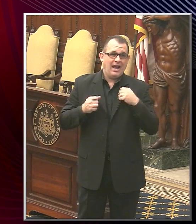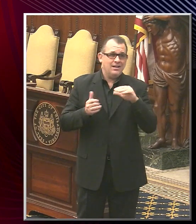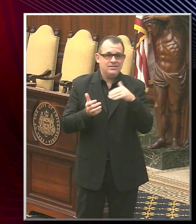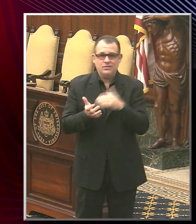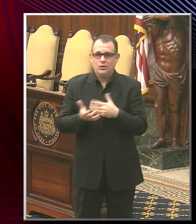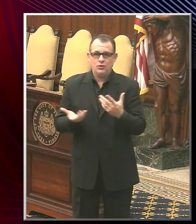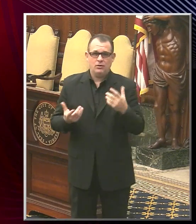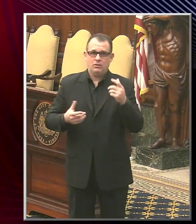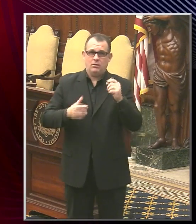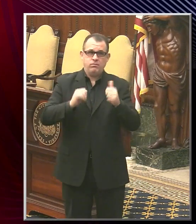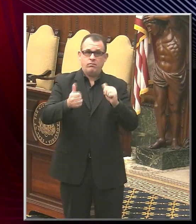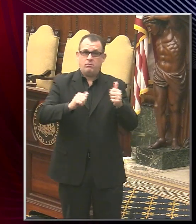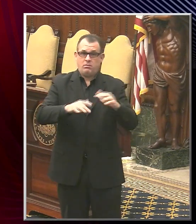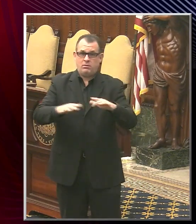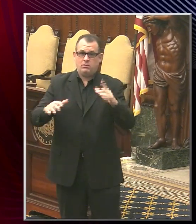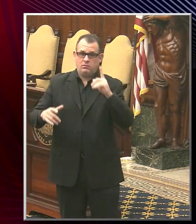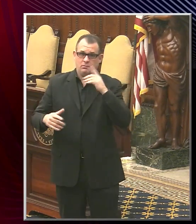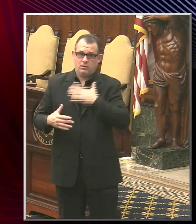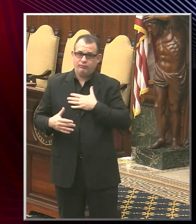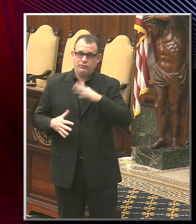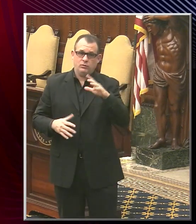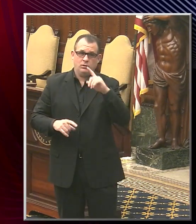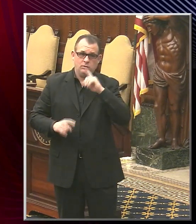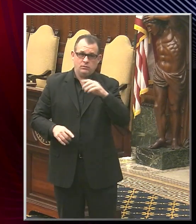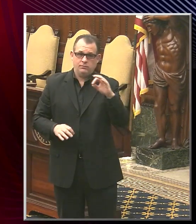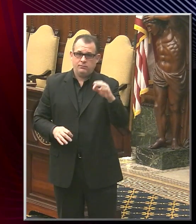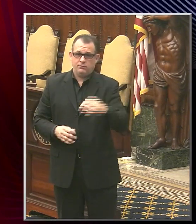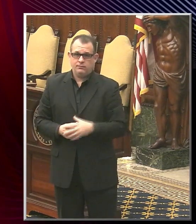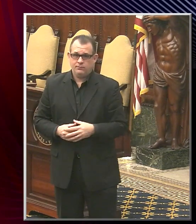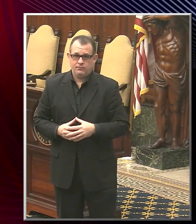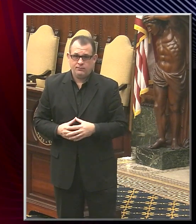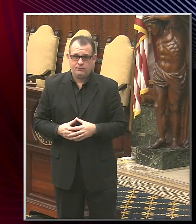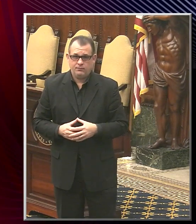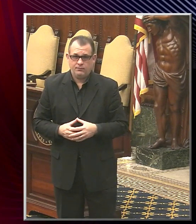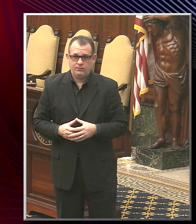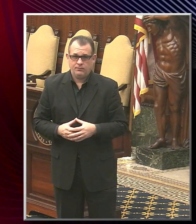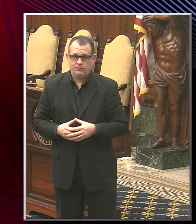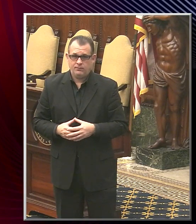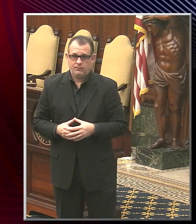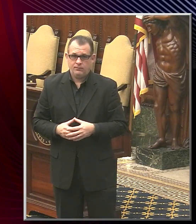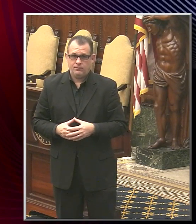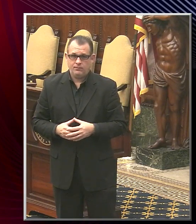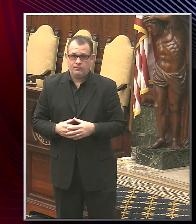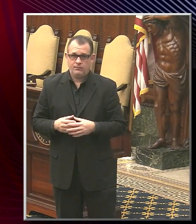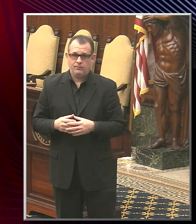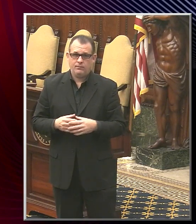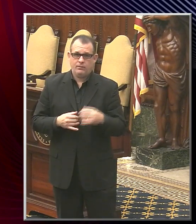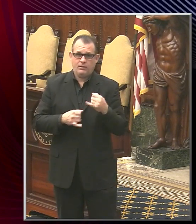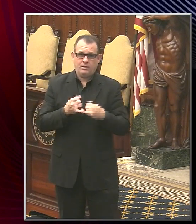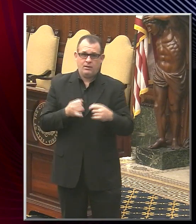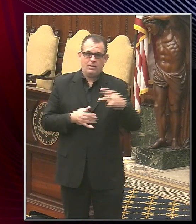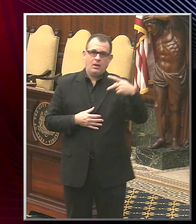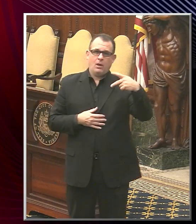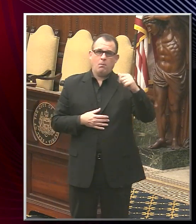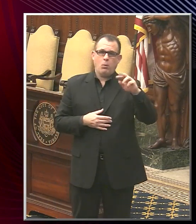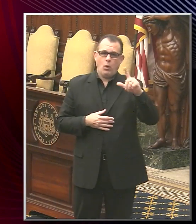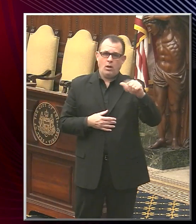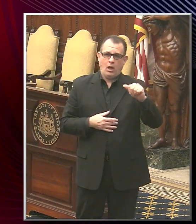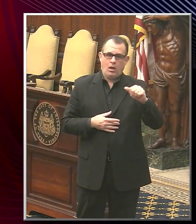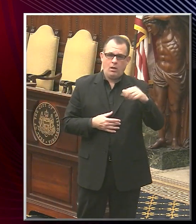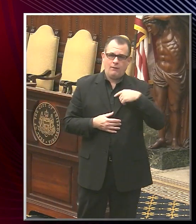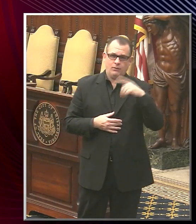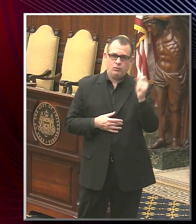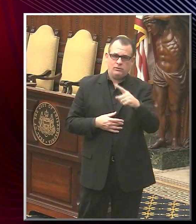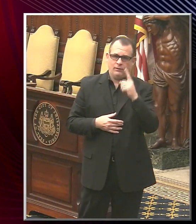appreciate your answers and the work that you guys are doing. Thank you. Thank you. Thank you, Manny. And Perla, I know you said you had a question for